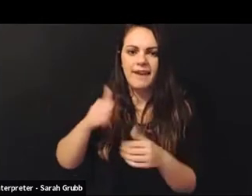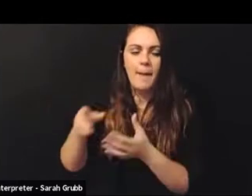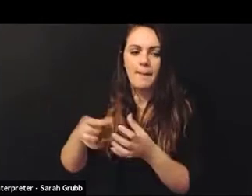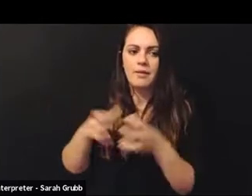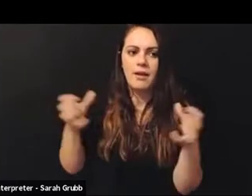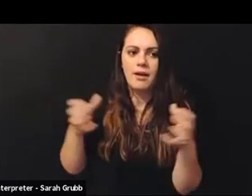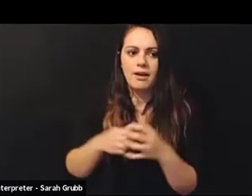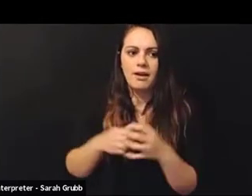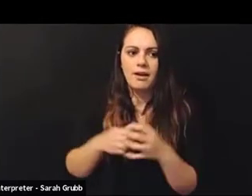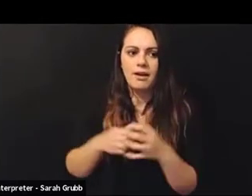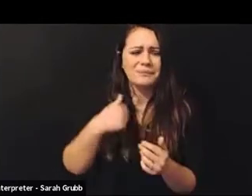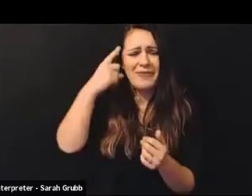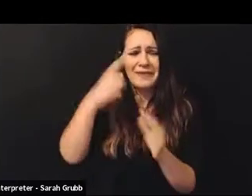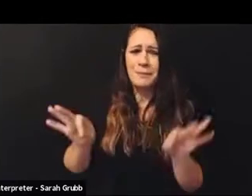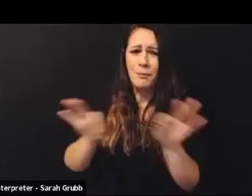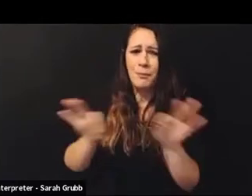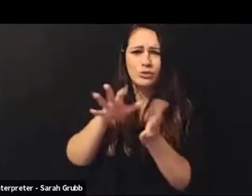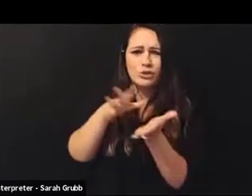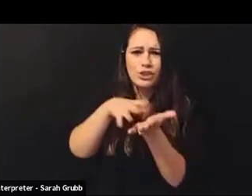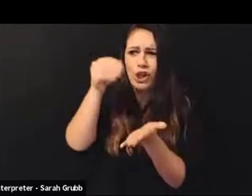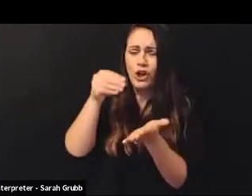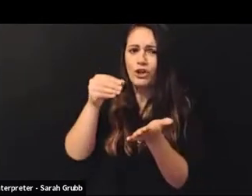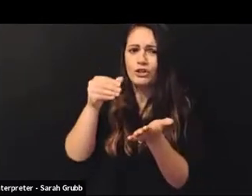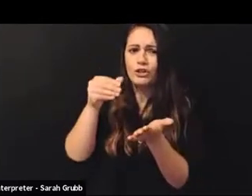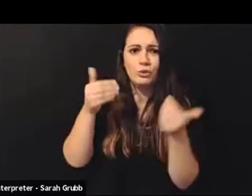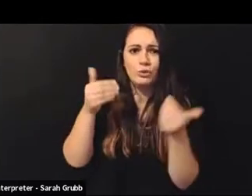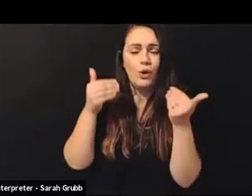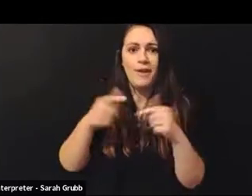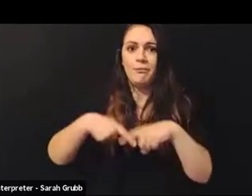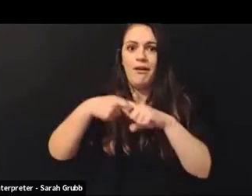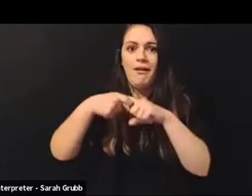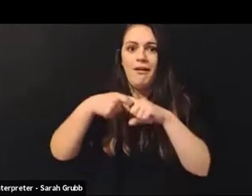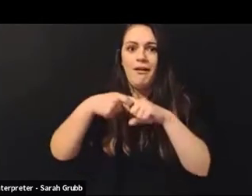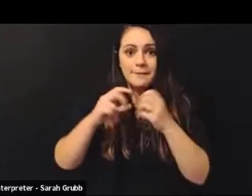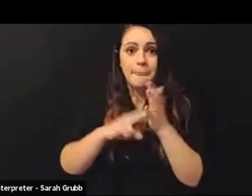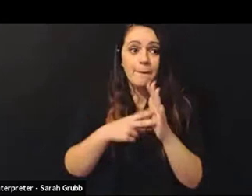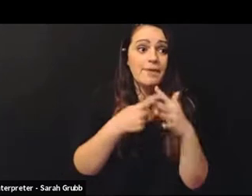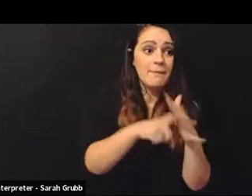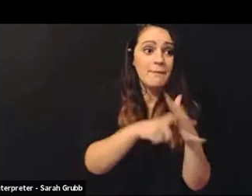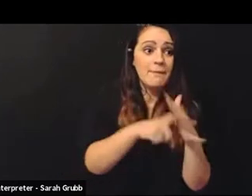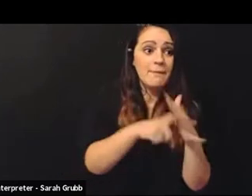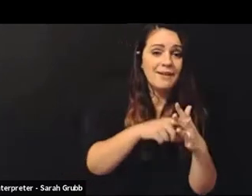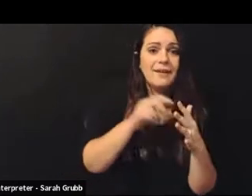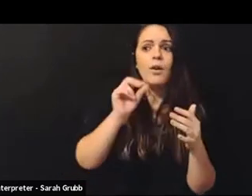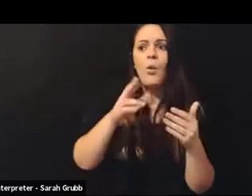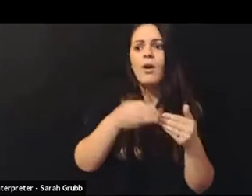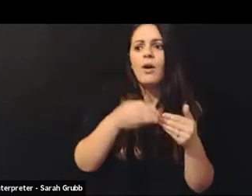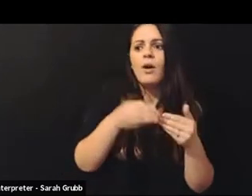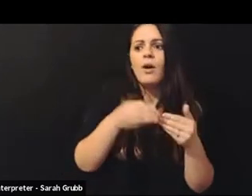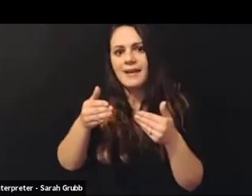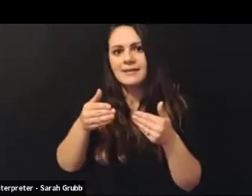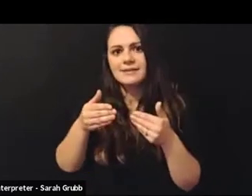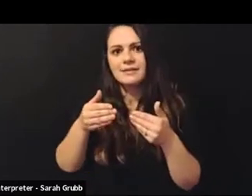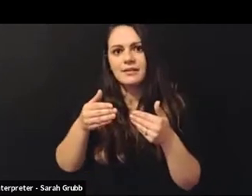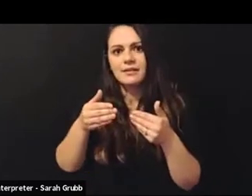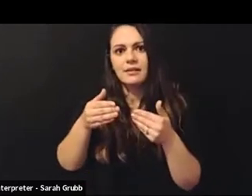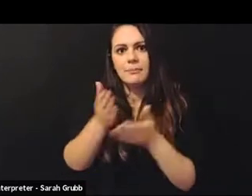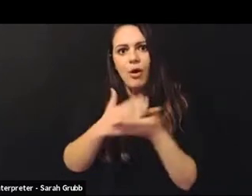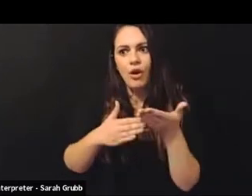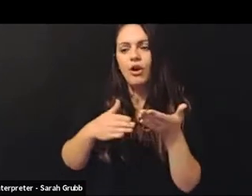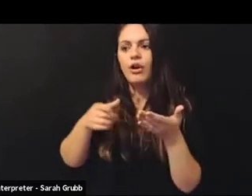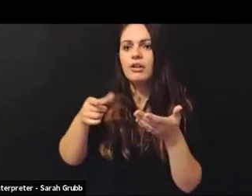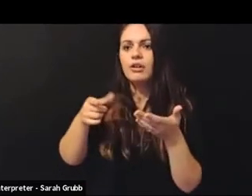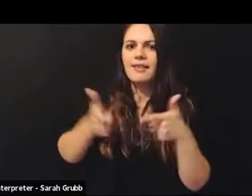pause and provide time at the beginning or at the next step of a routine for the child to show you that they're ready